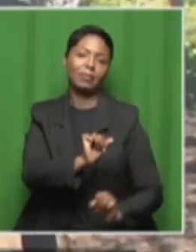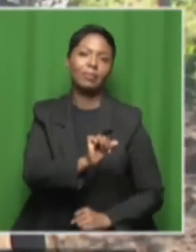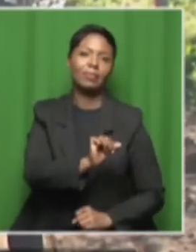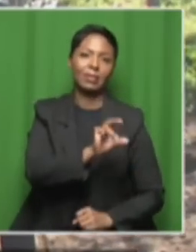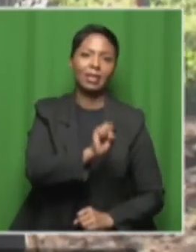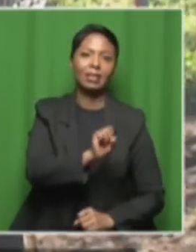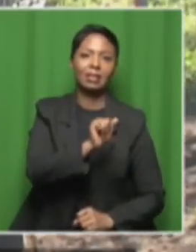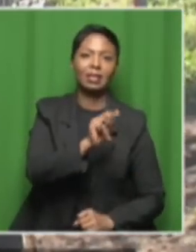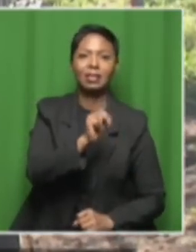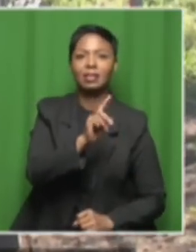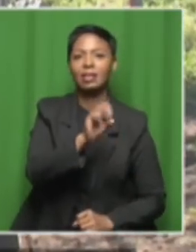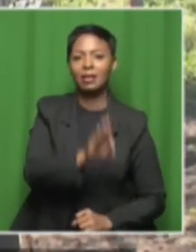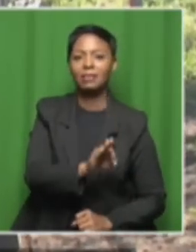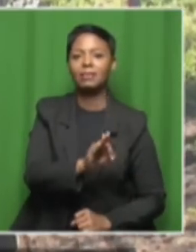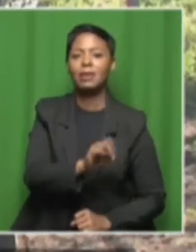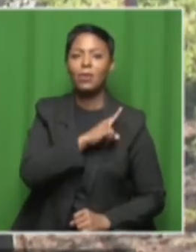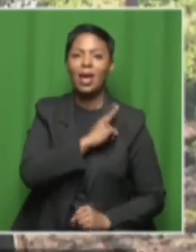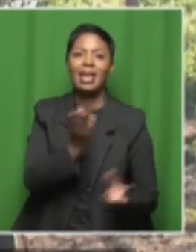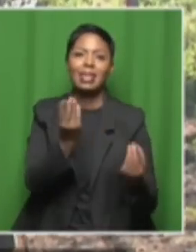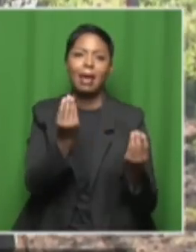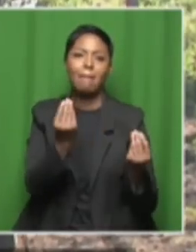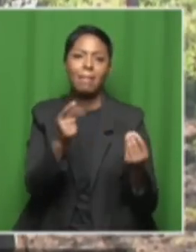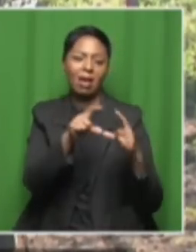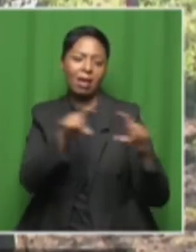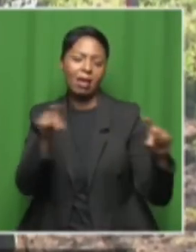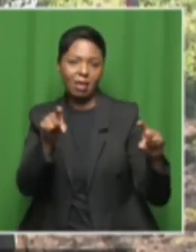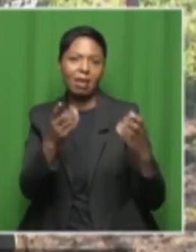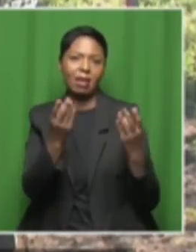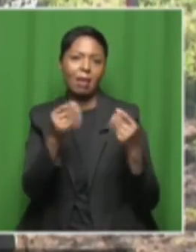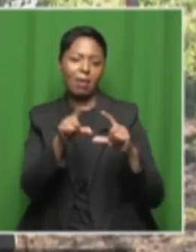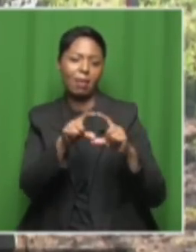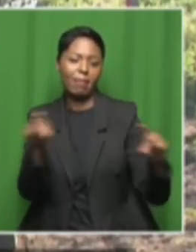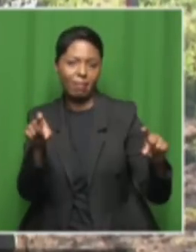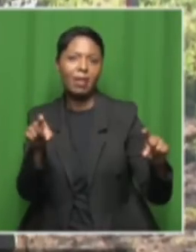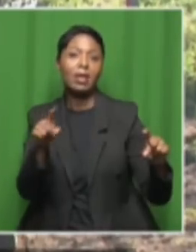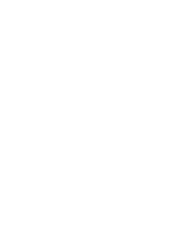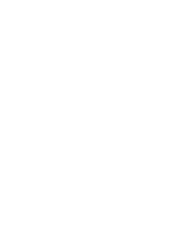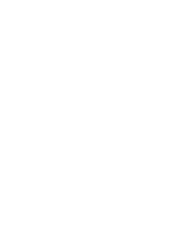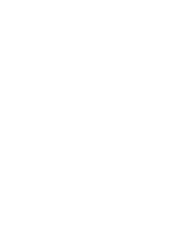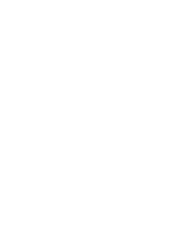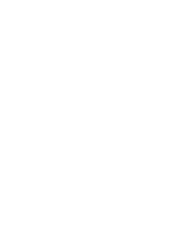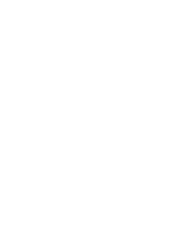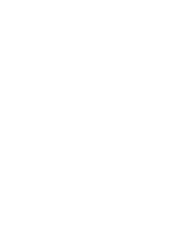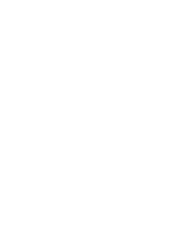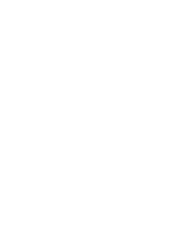I did see the number plate when it was pulling up. It is indeed a military vehicle.